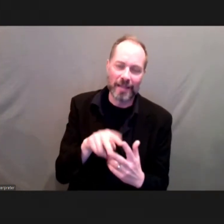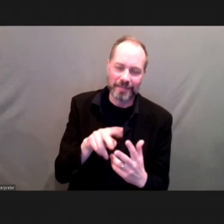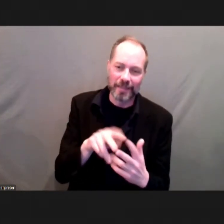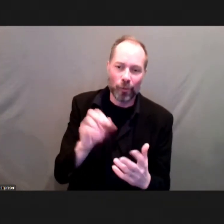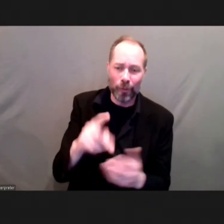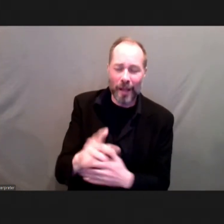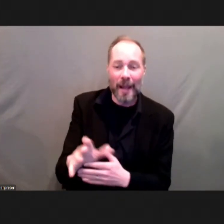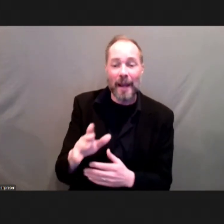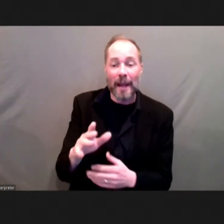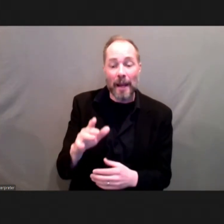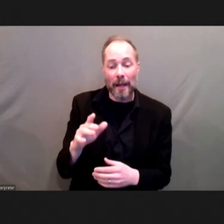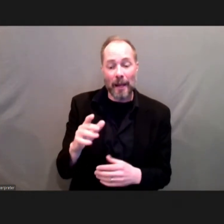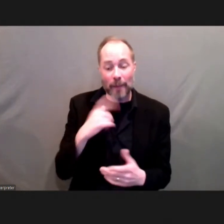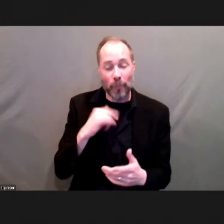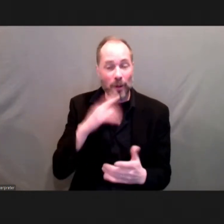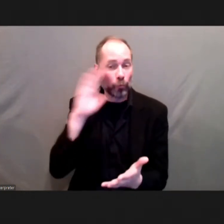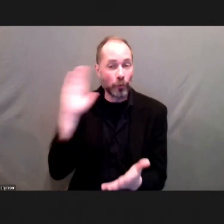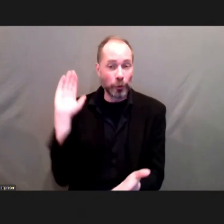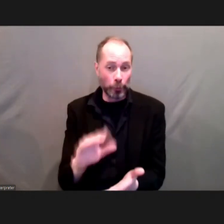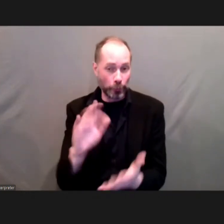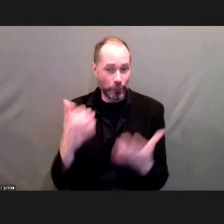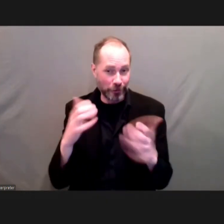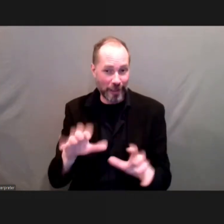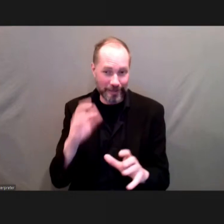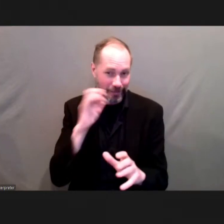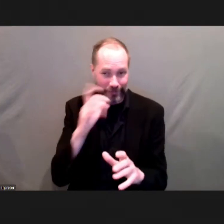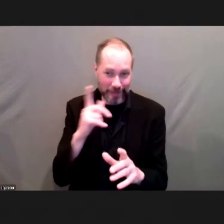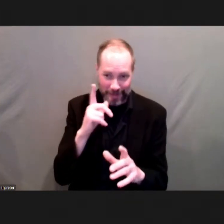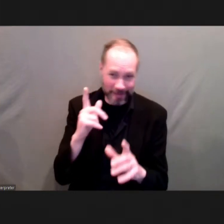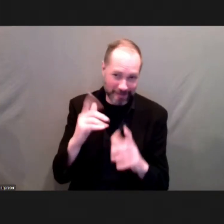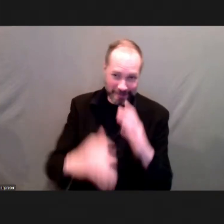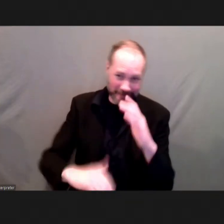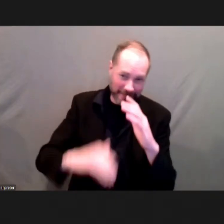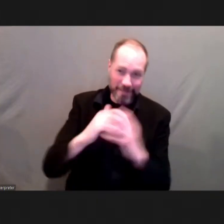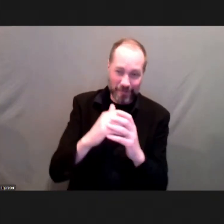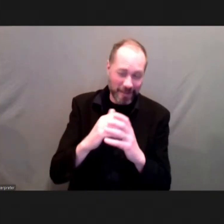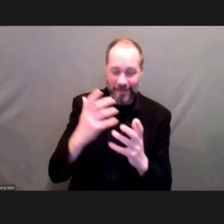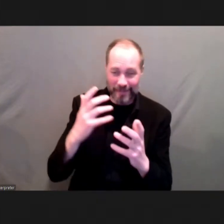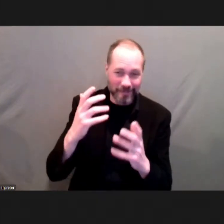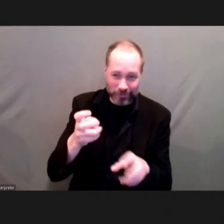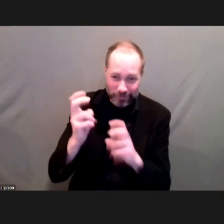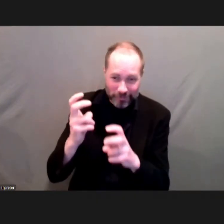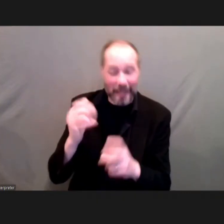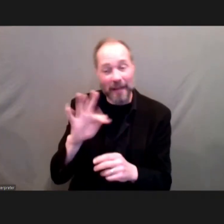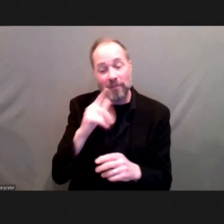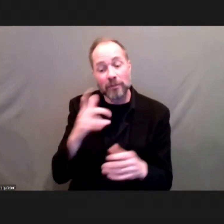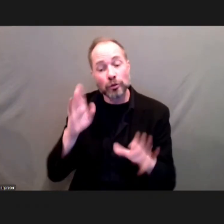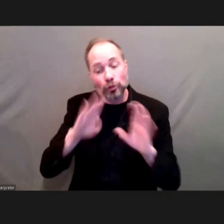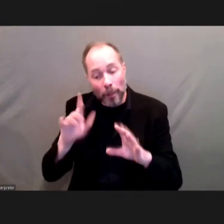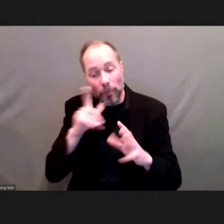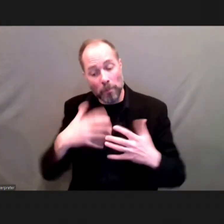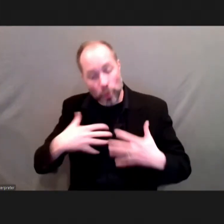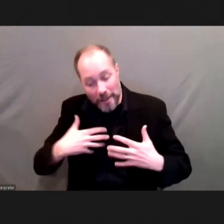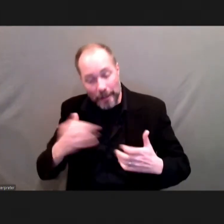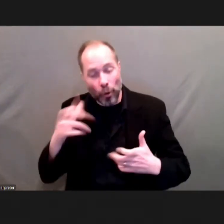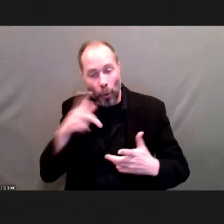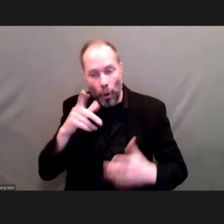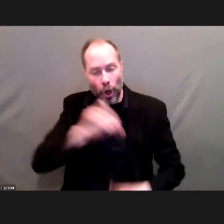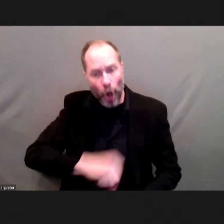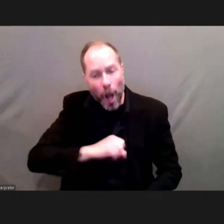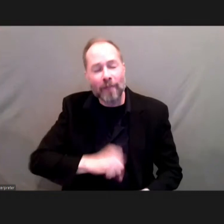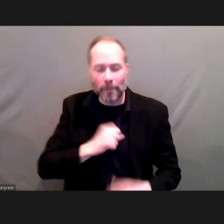consequences. Hospitalization, death is occurring regularly. And if you're having trouble breathing, severe cough, please consider going